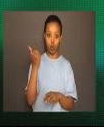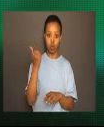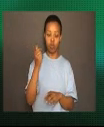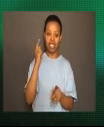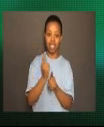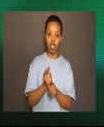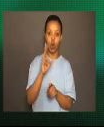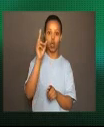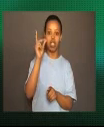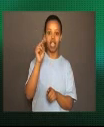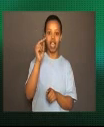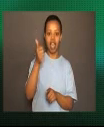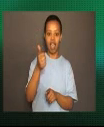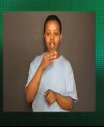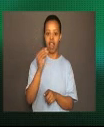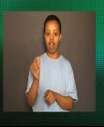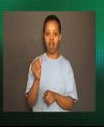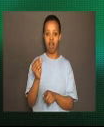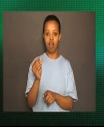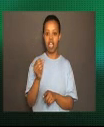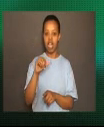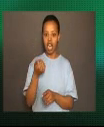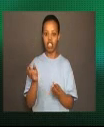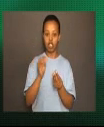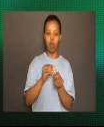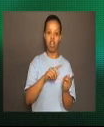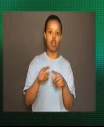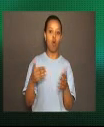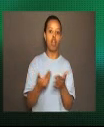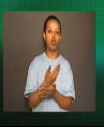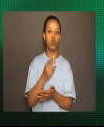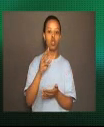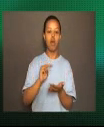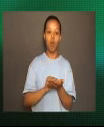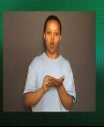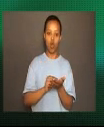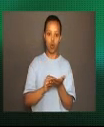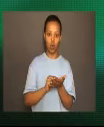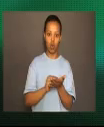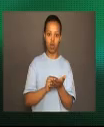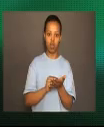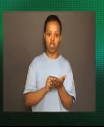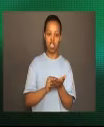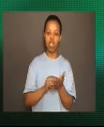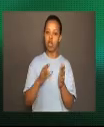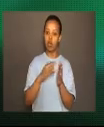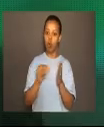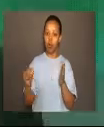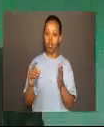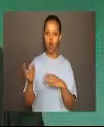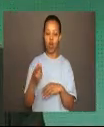both new DNA molecules formed are identical to the original